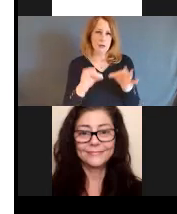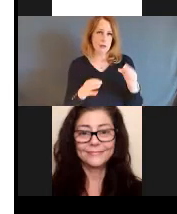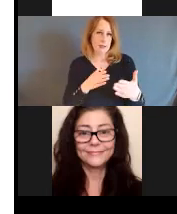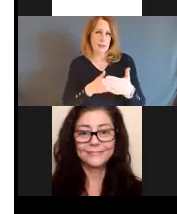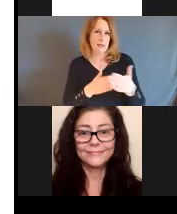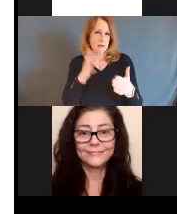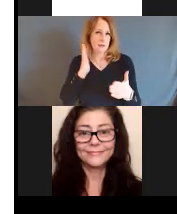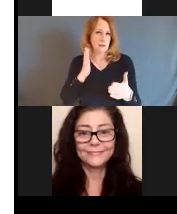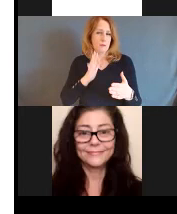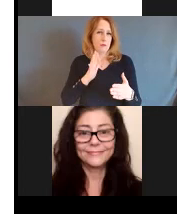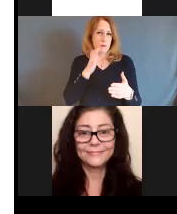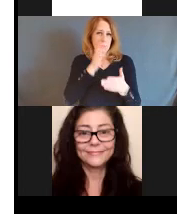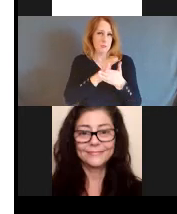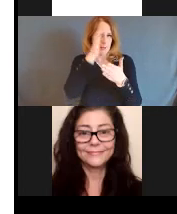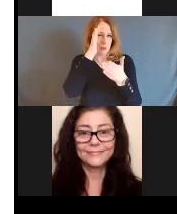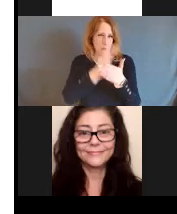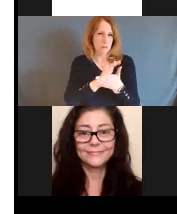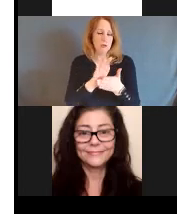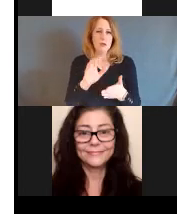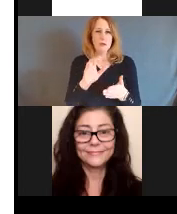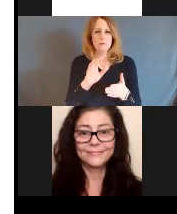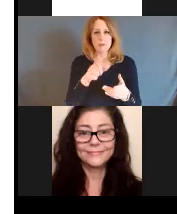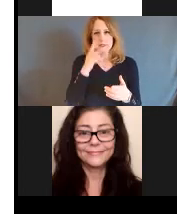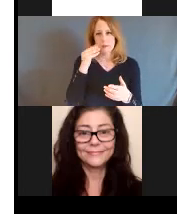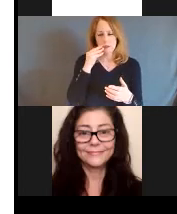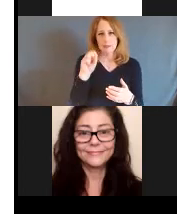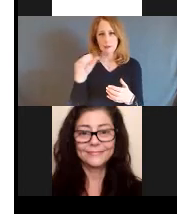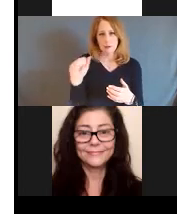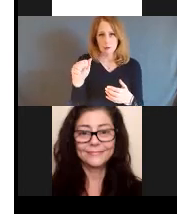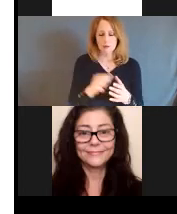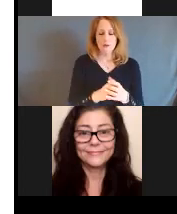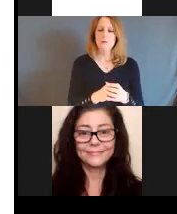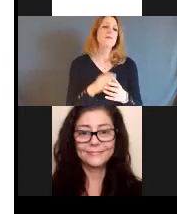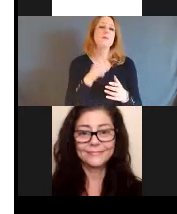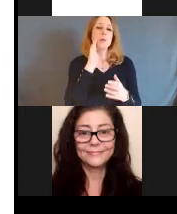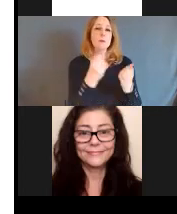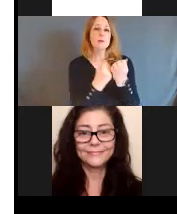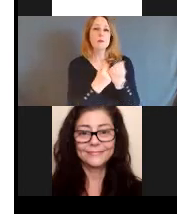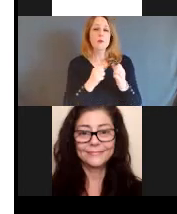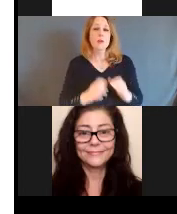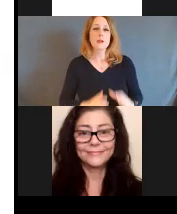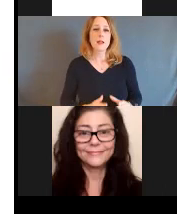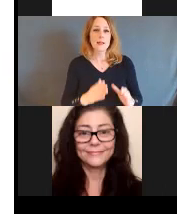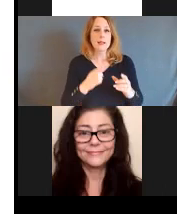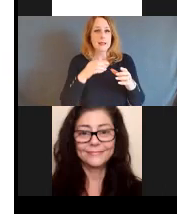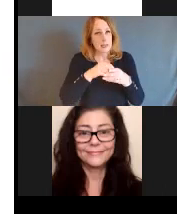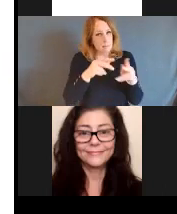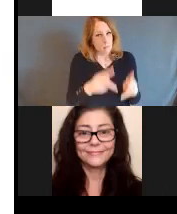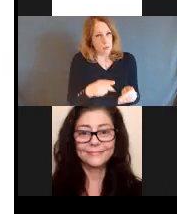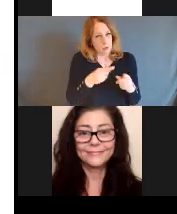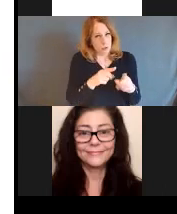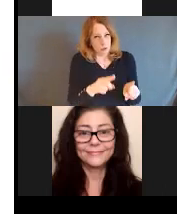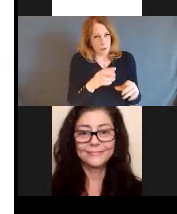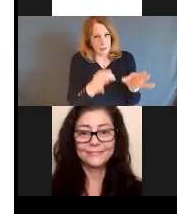sexually assaulted them. Now that the courtrooms are open, you will be supporting the client in person during the hearing. But while